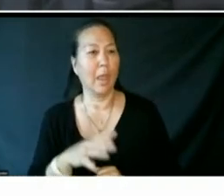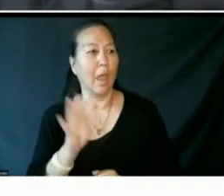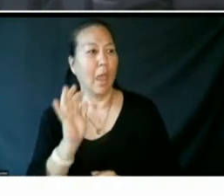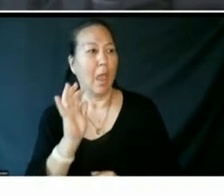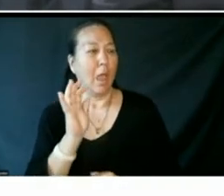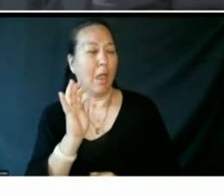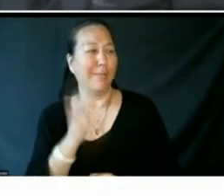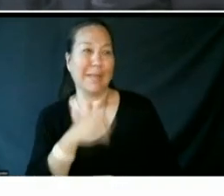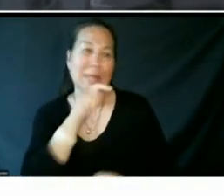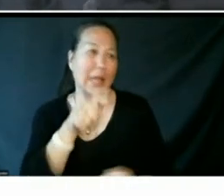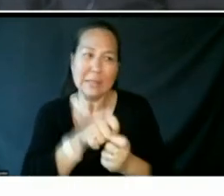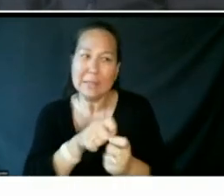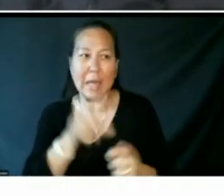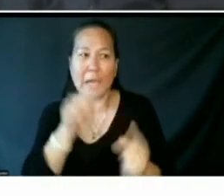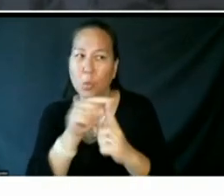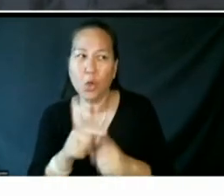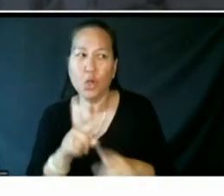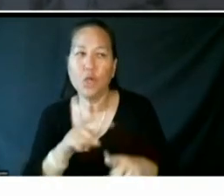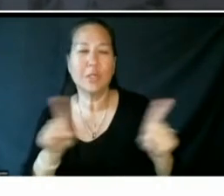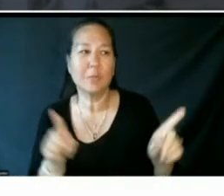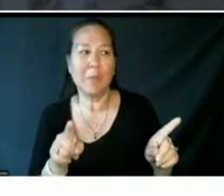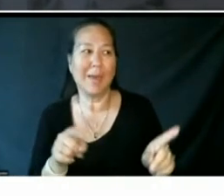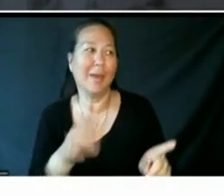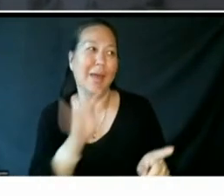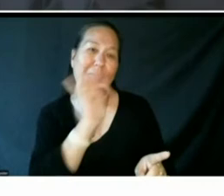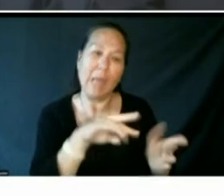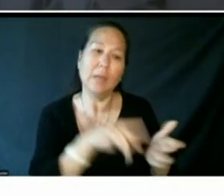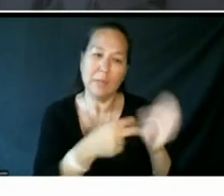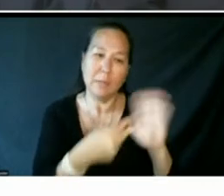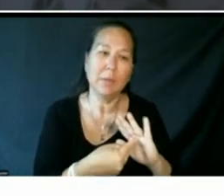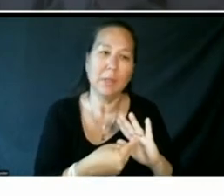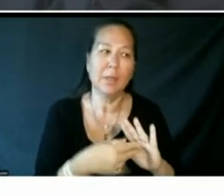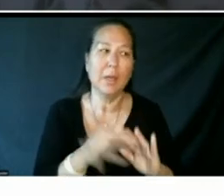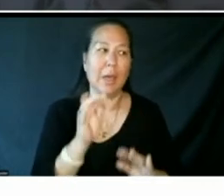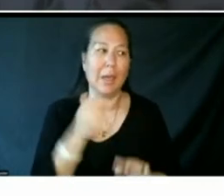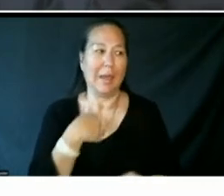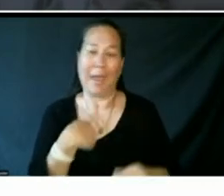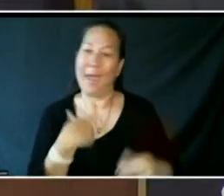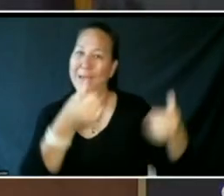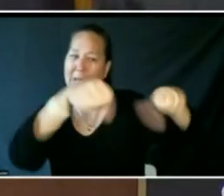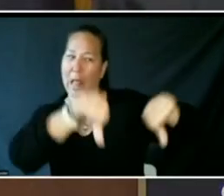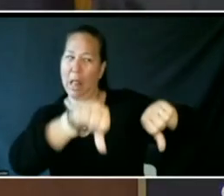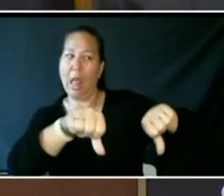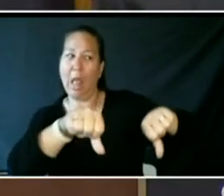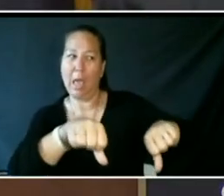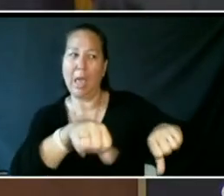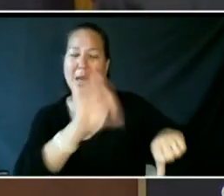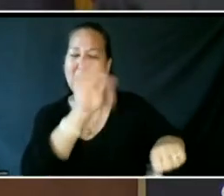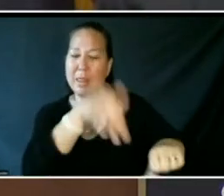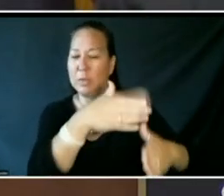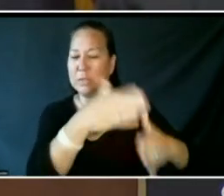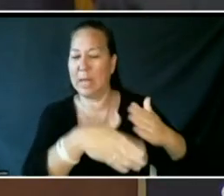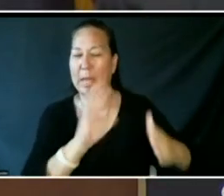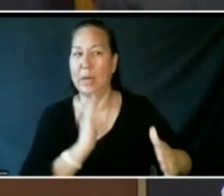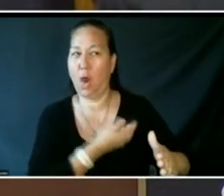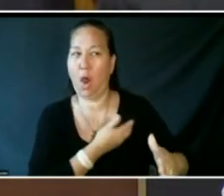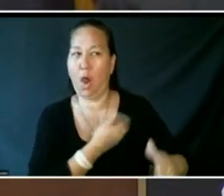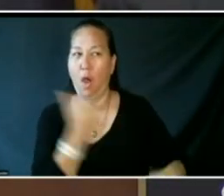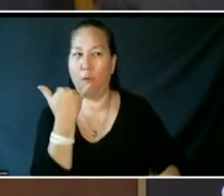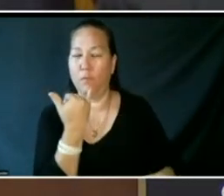I declined, and I believe that was close to the end of our phone call. And again, this took place after you